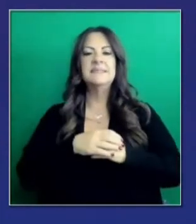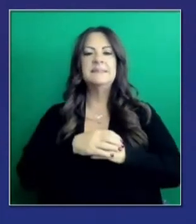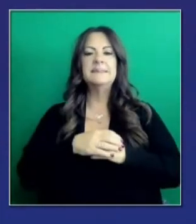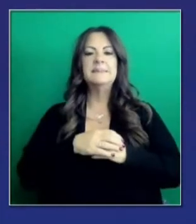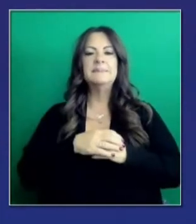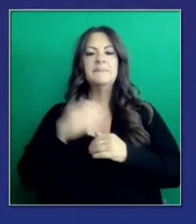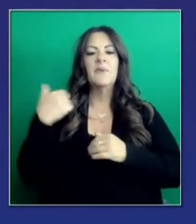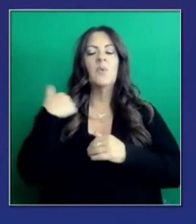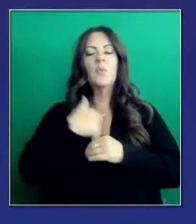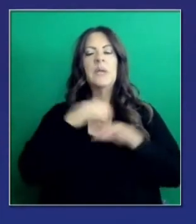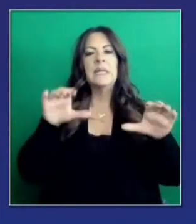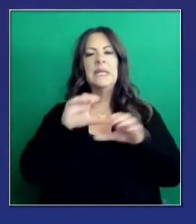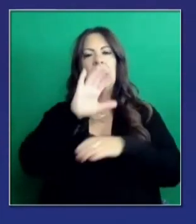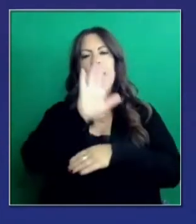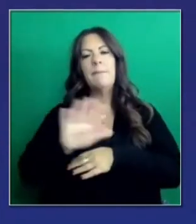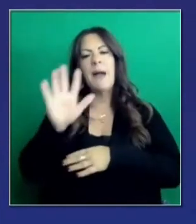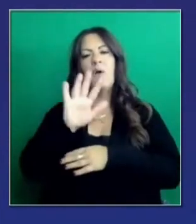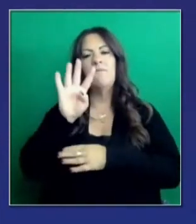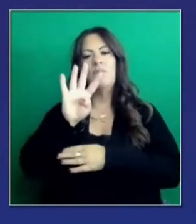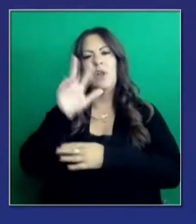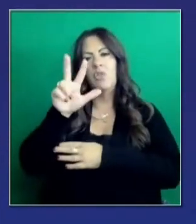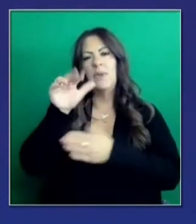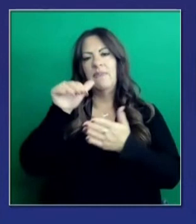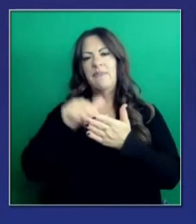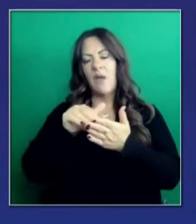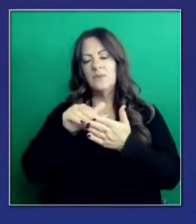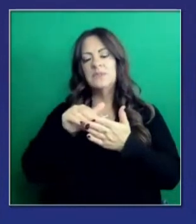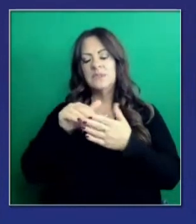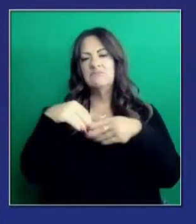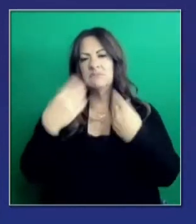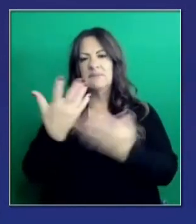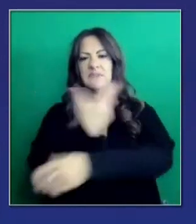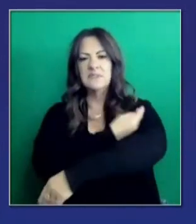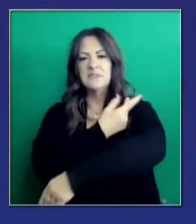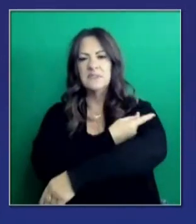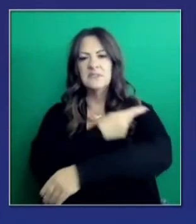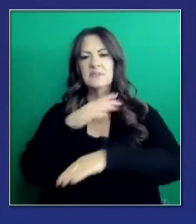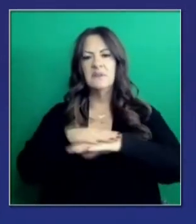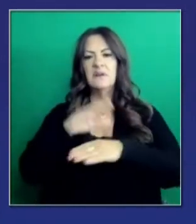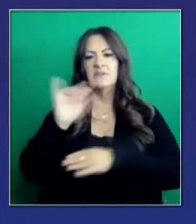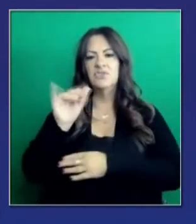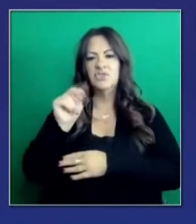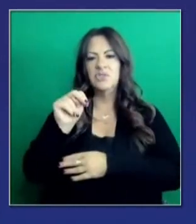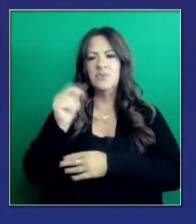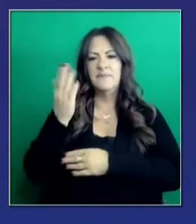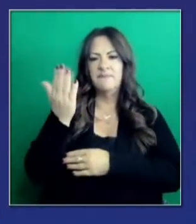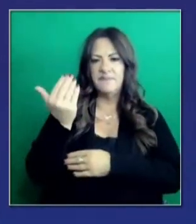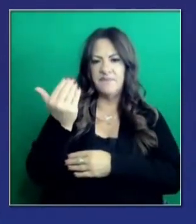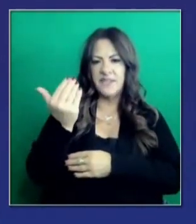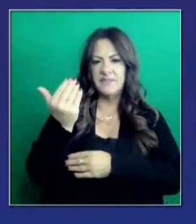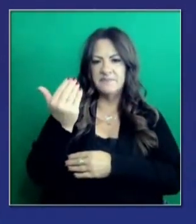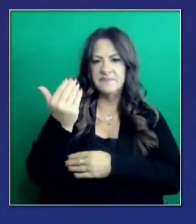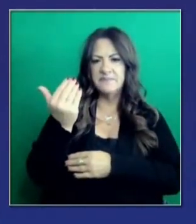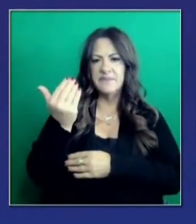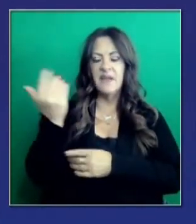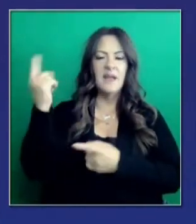around 43,000. On the 15th, just as an example, just a 2-week period, you get a sense, or 10-day